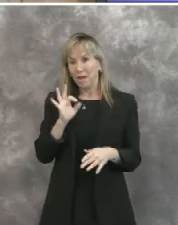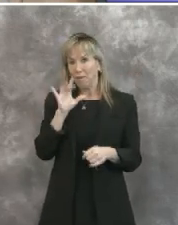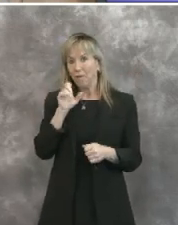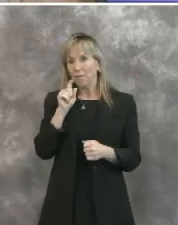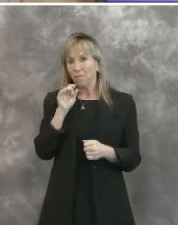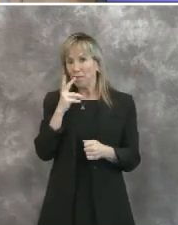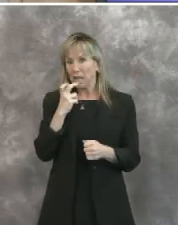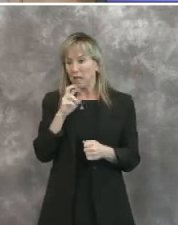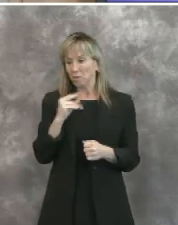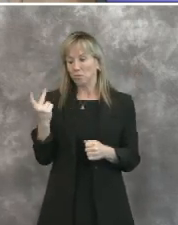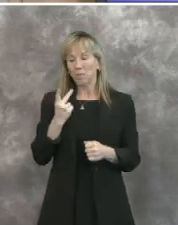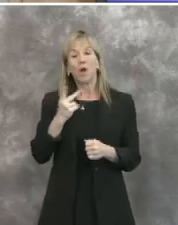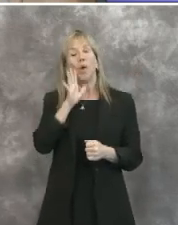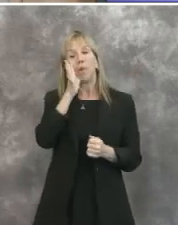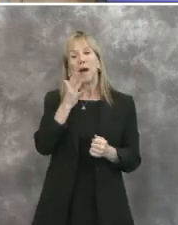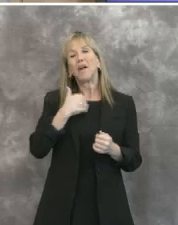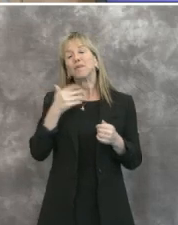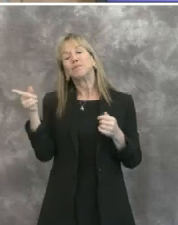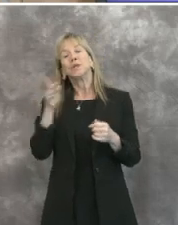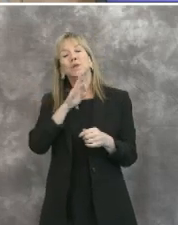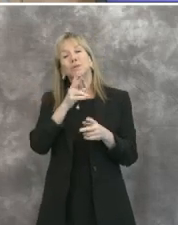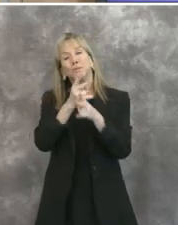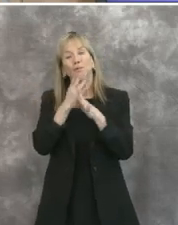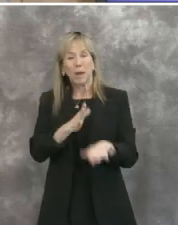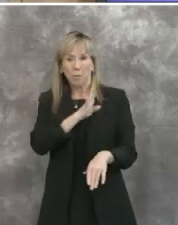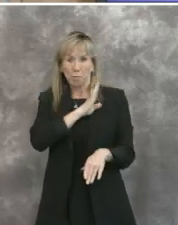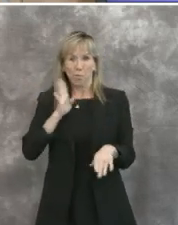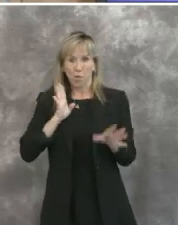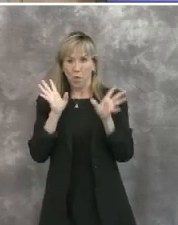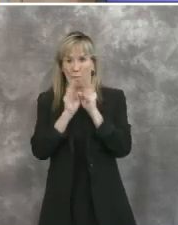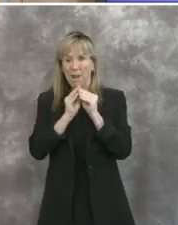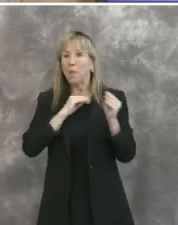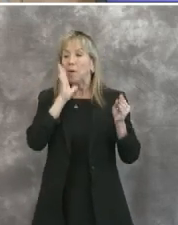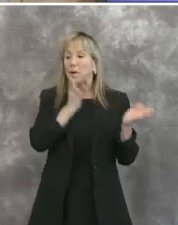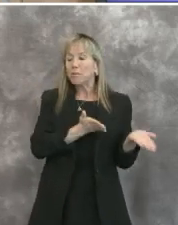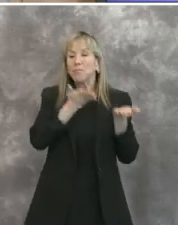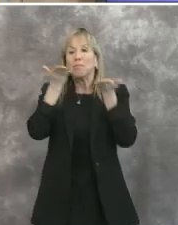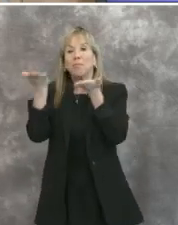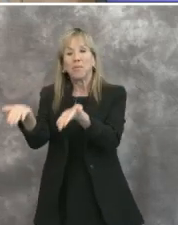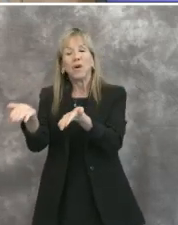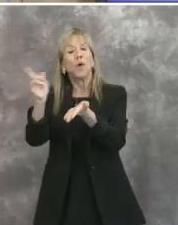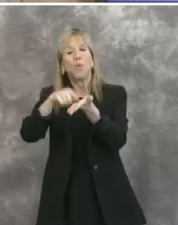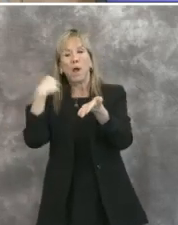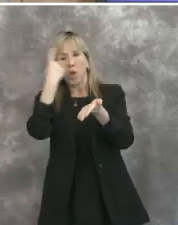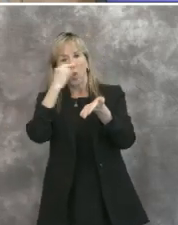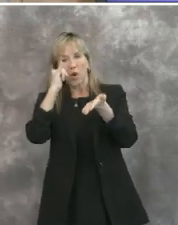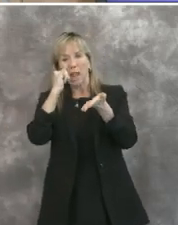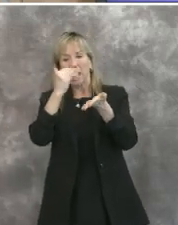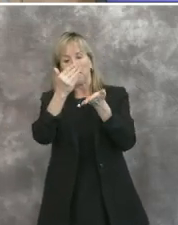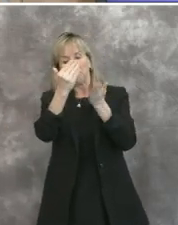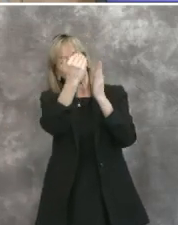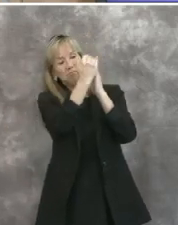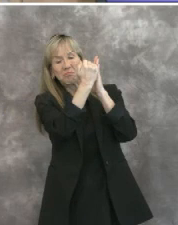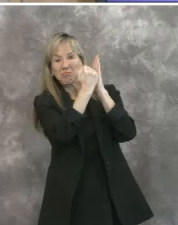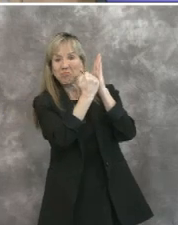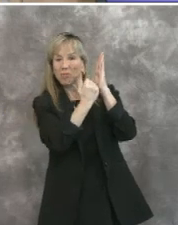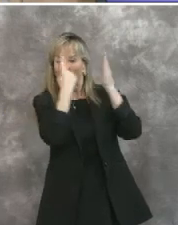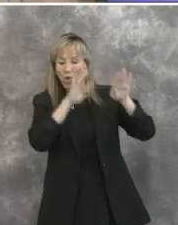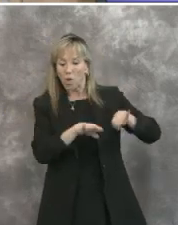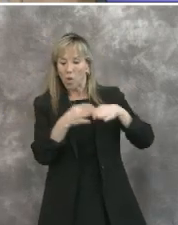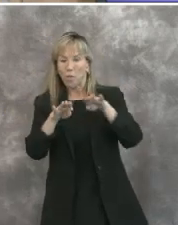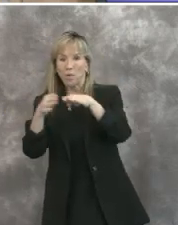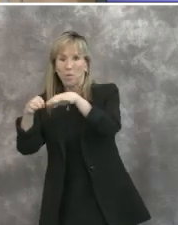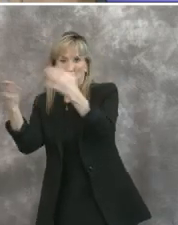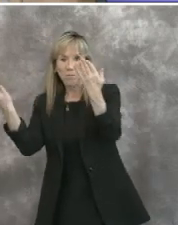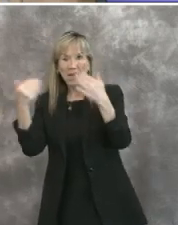a framework for businesses to work from as we prepare for a gradual reopening in our region.